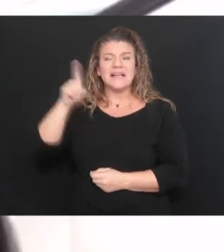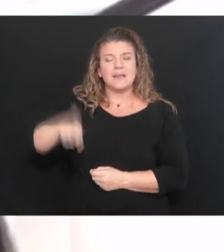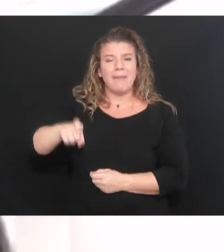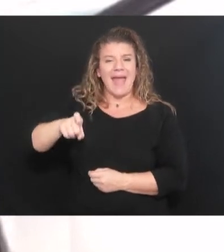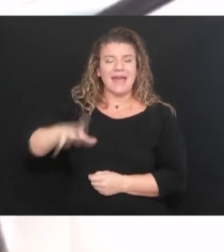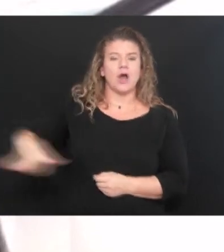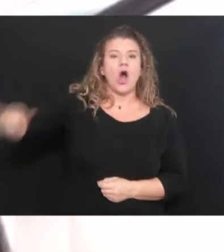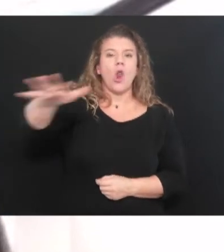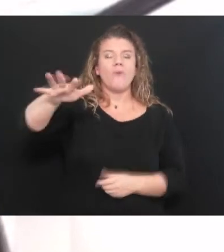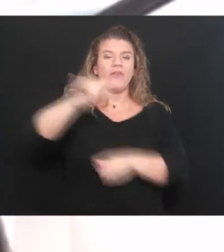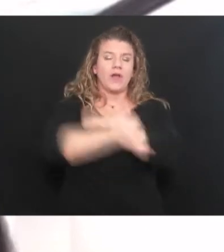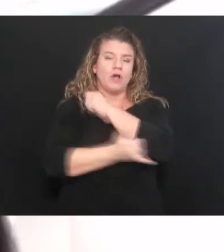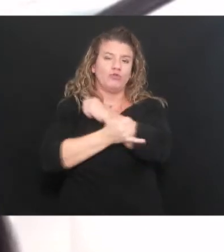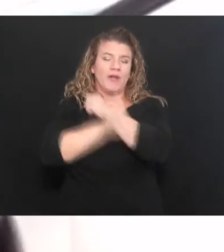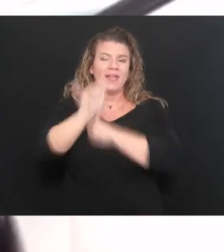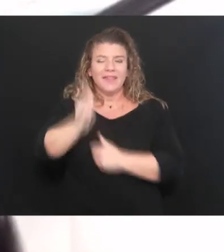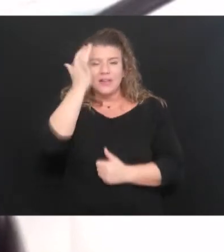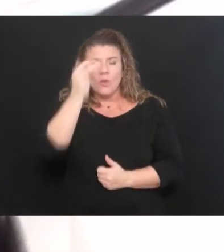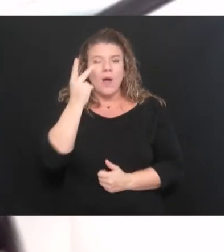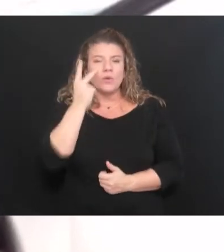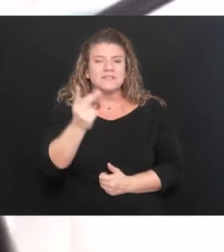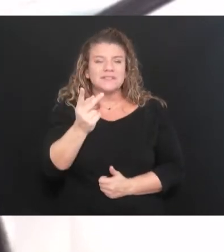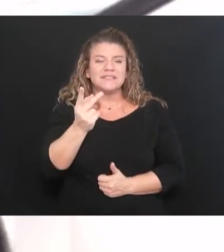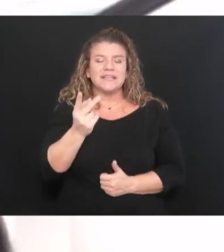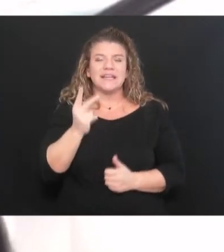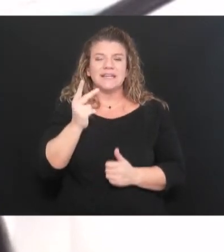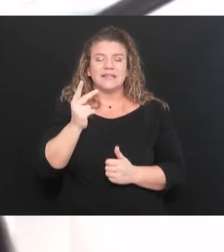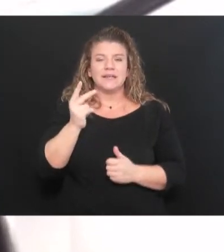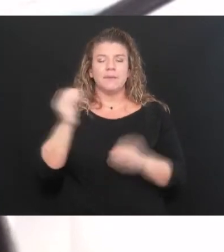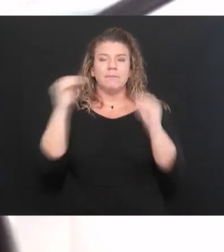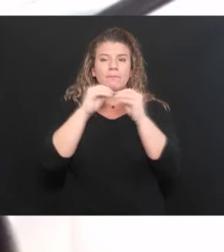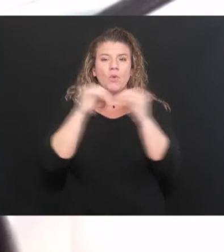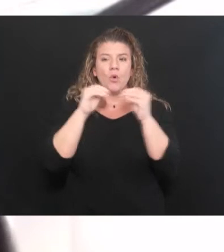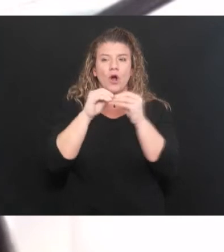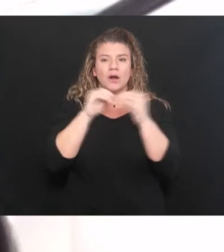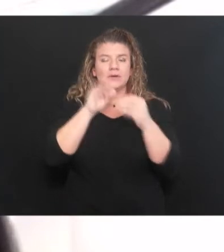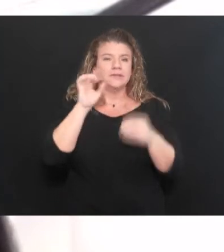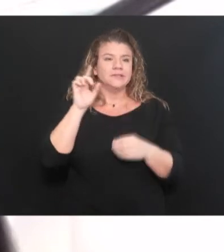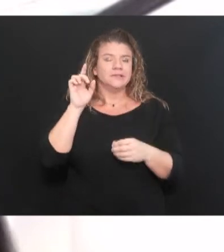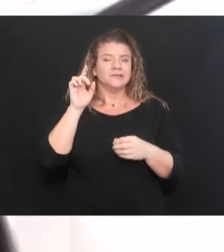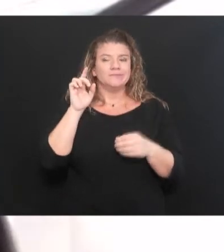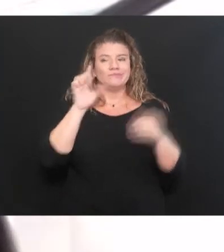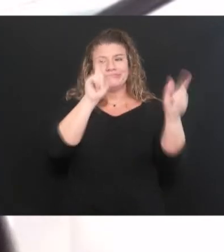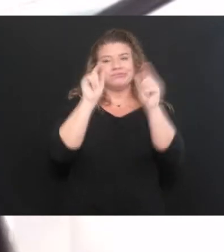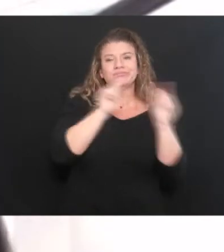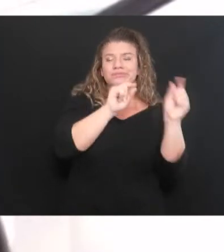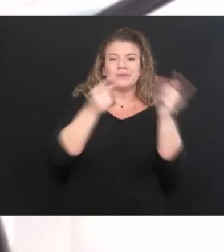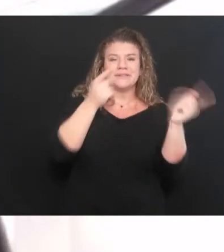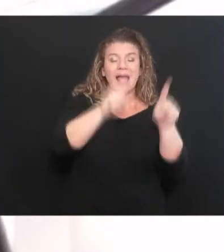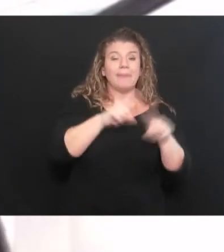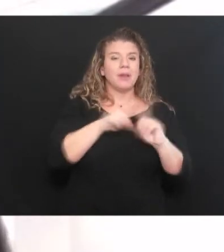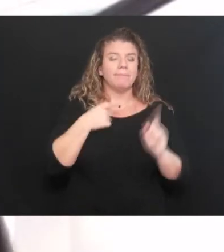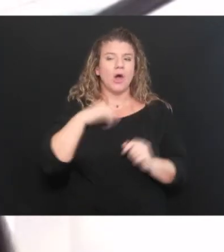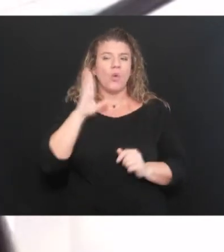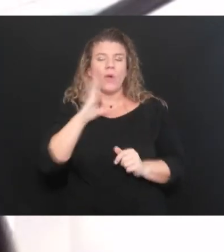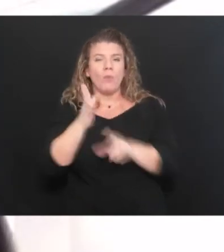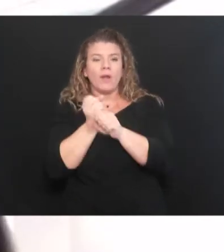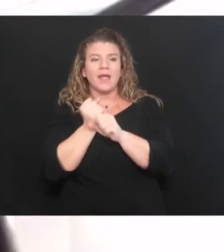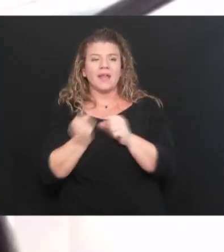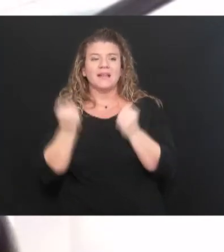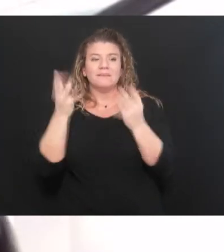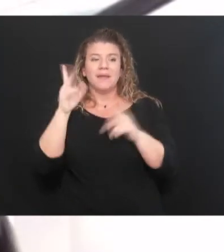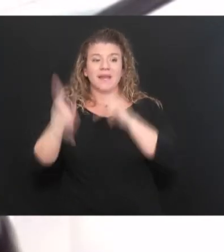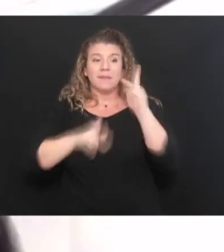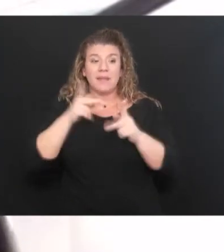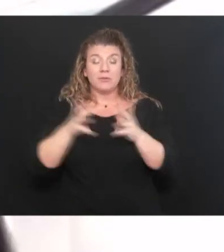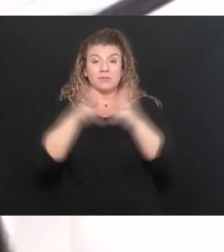across the country, which is why we're seeing that kind of input and things that you're hearing out and about. But we'll try to get them to as many people as possible.